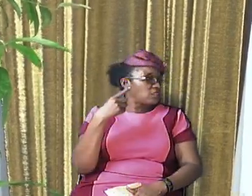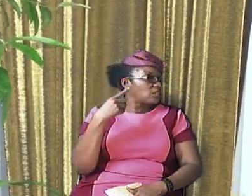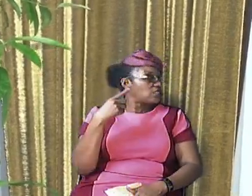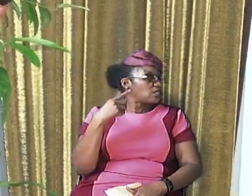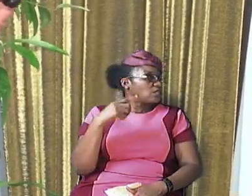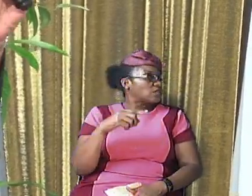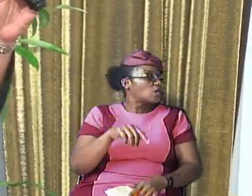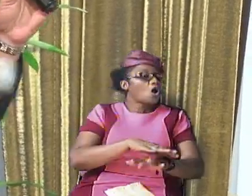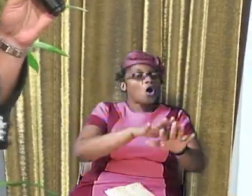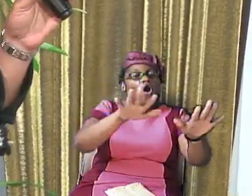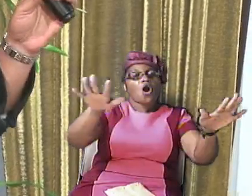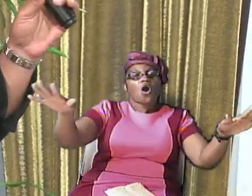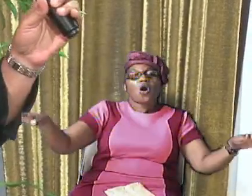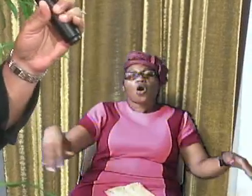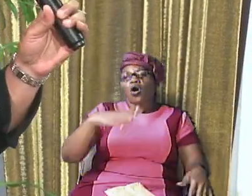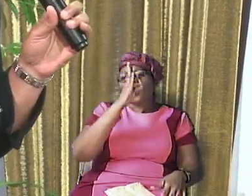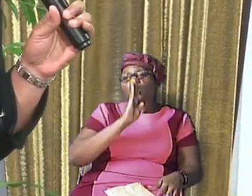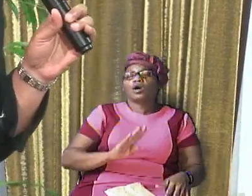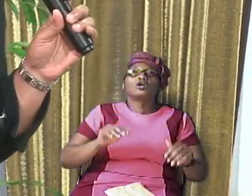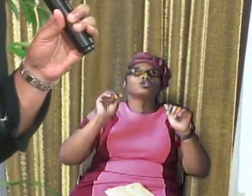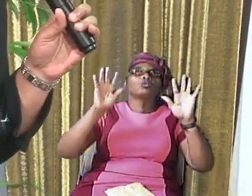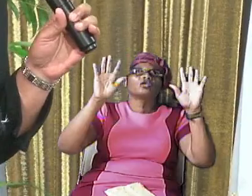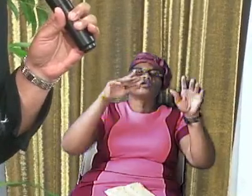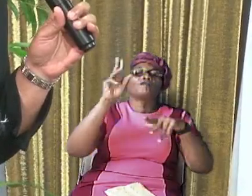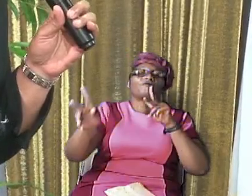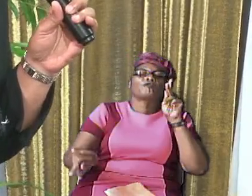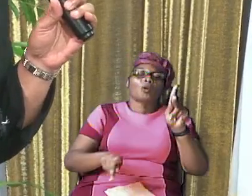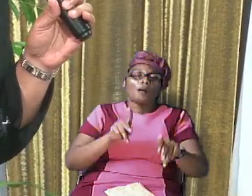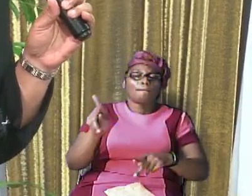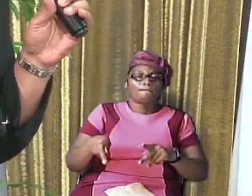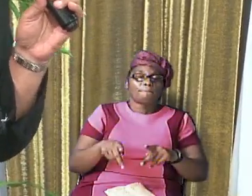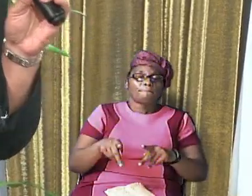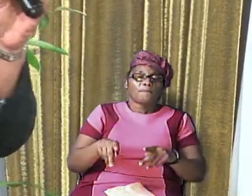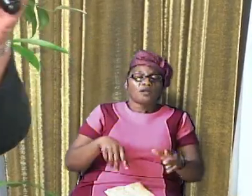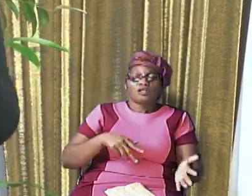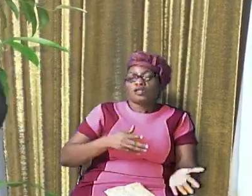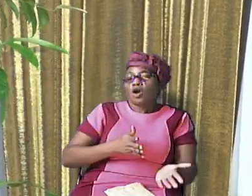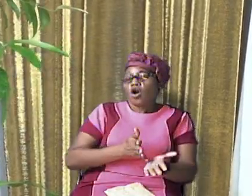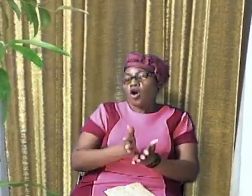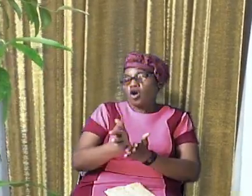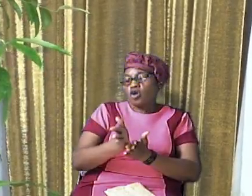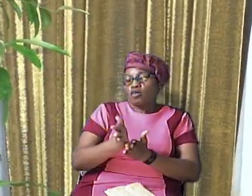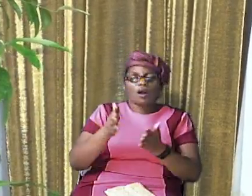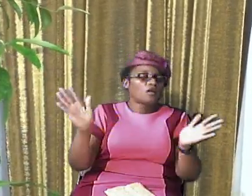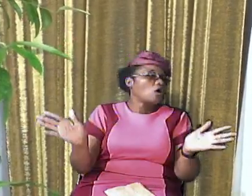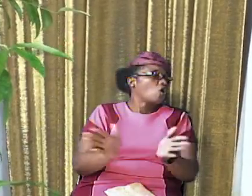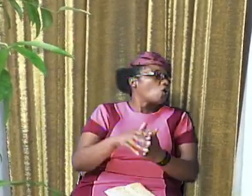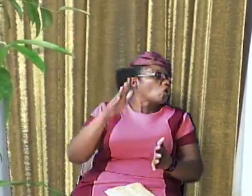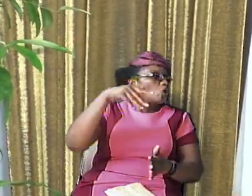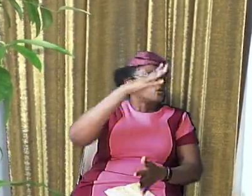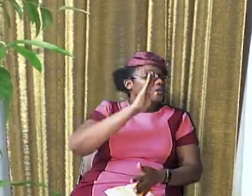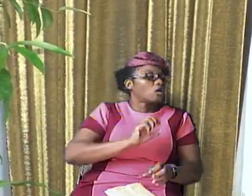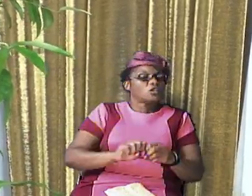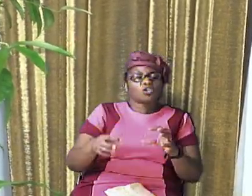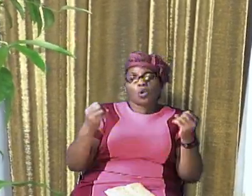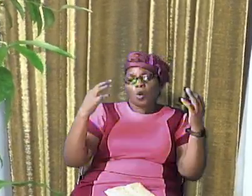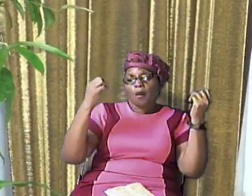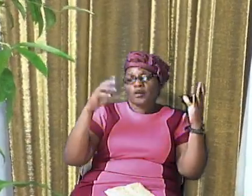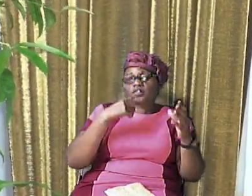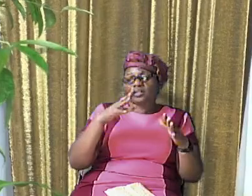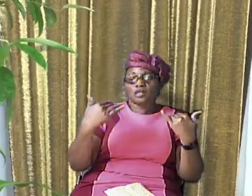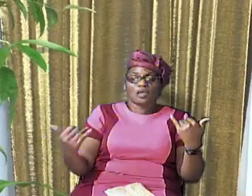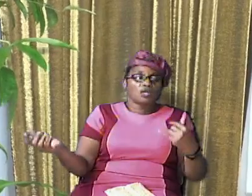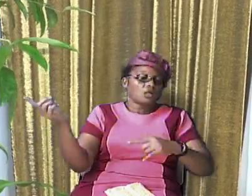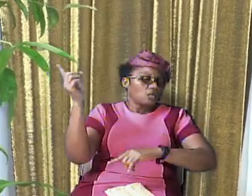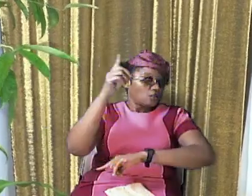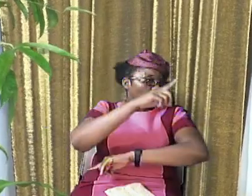God. All God's wonderful people. Is that all right? Glory to God. So much could have been said today, but I'll